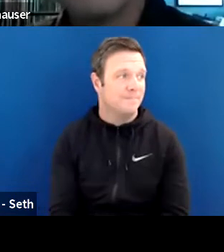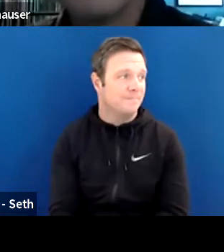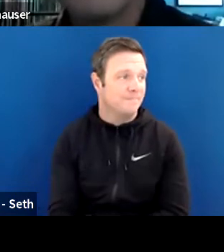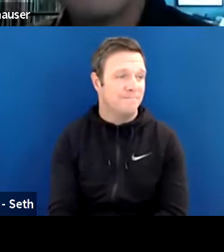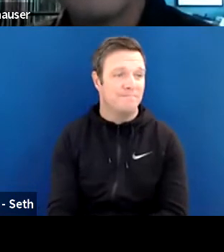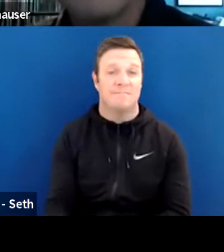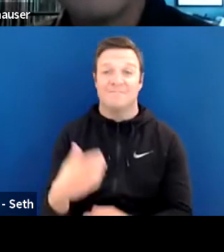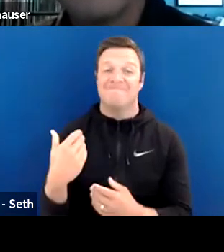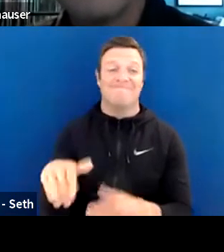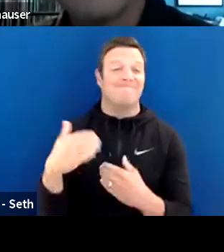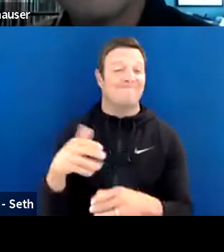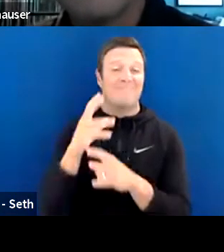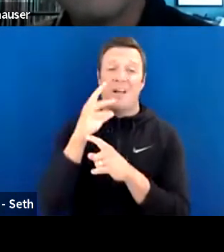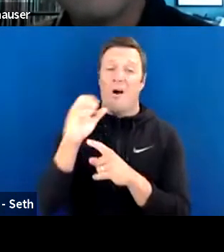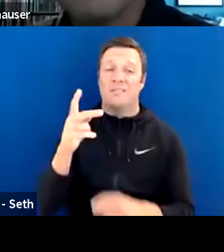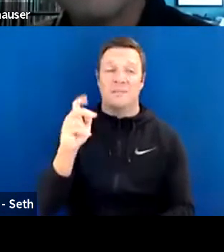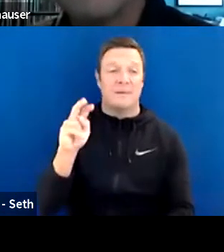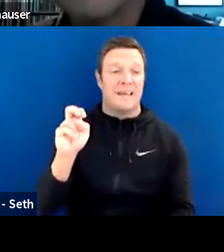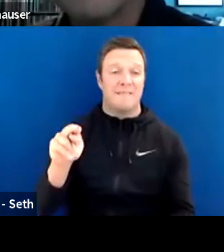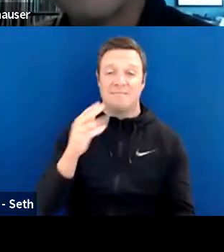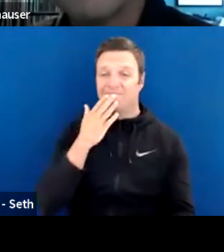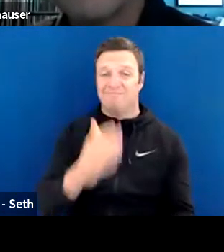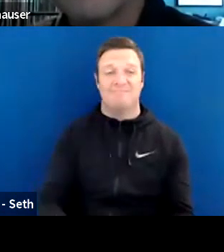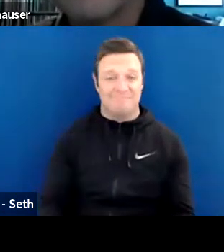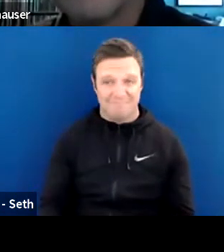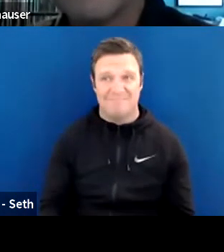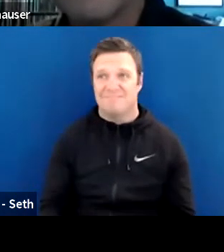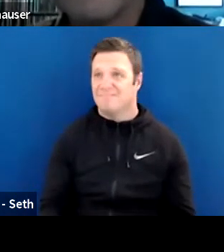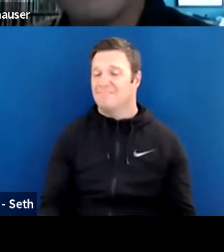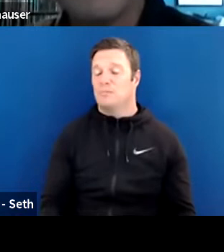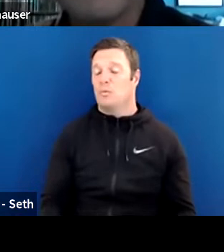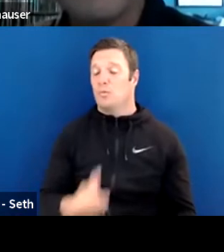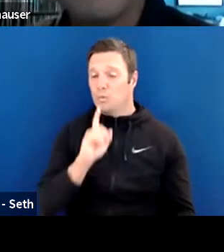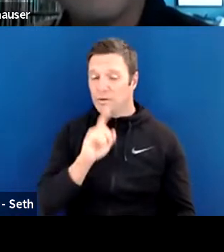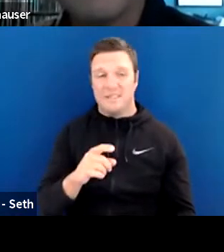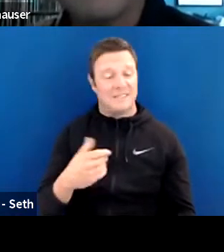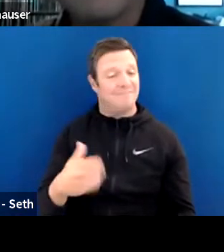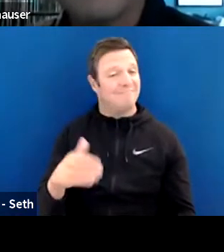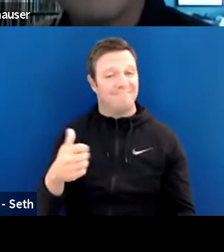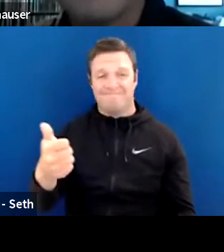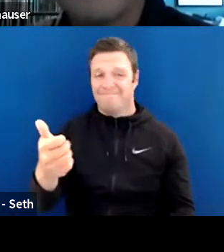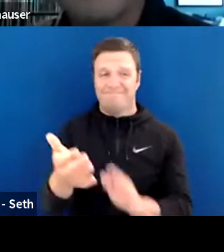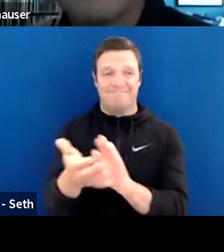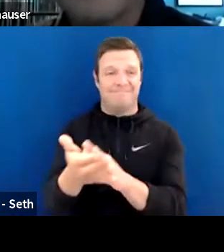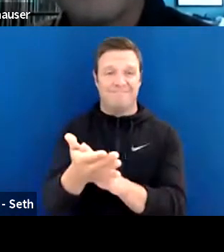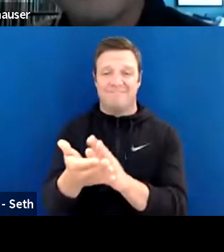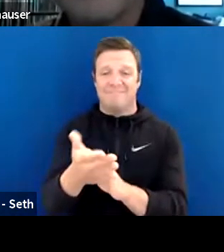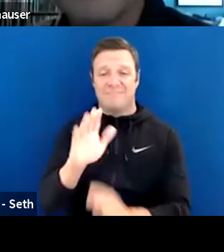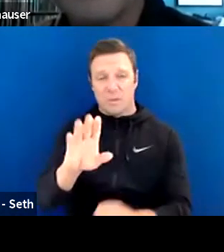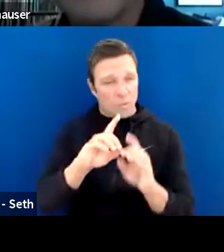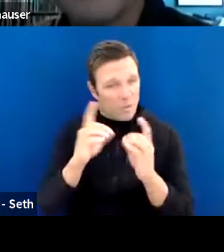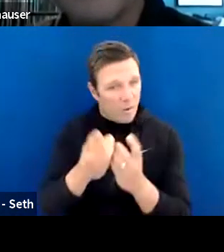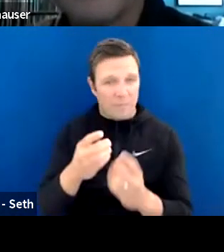That is awesome, Kevin. Yeah, super amazing. Yeah, great job to you, your department,